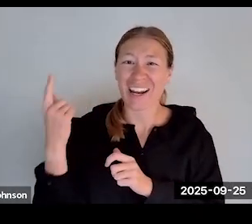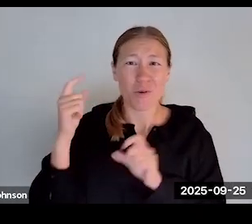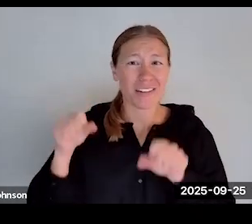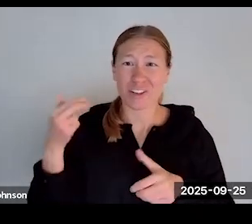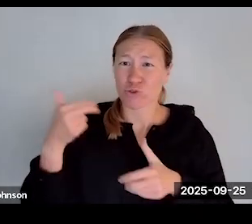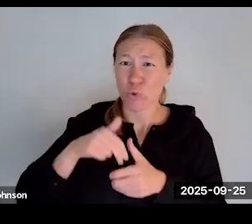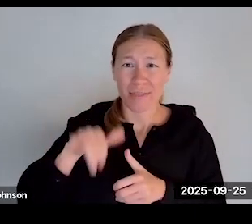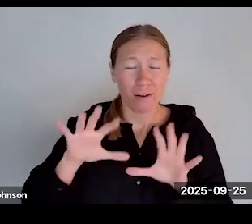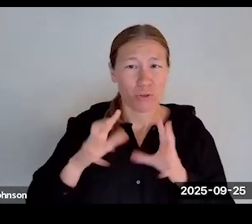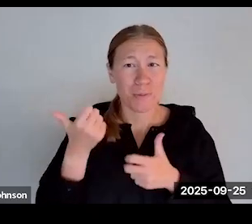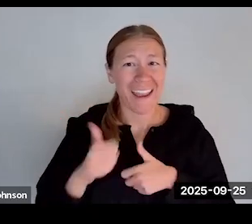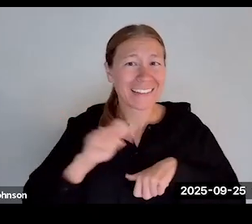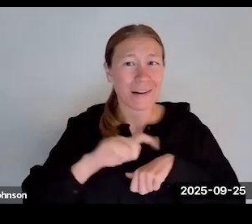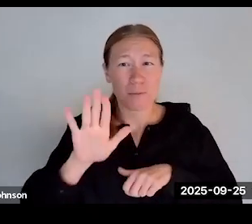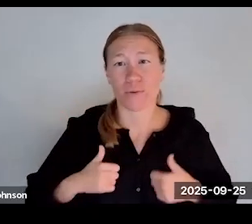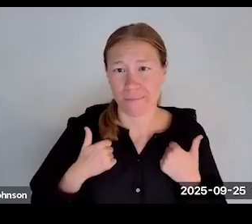lives.